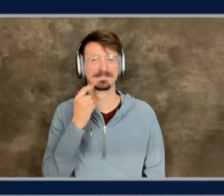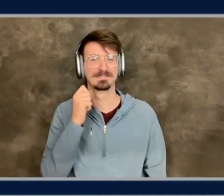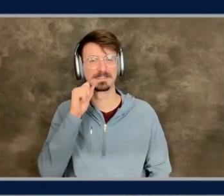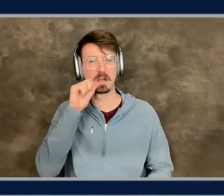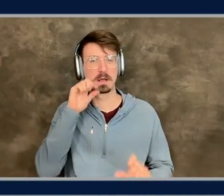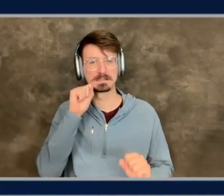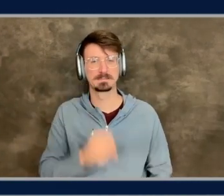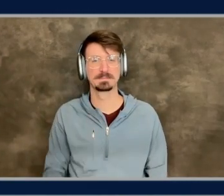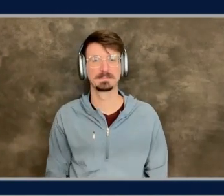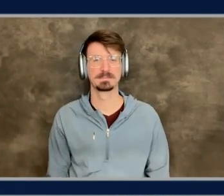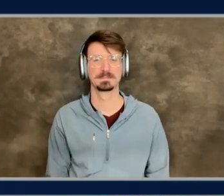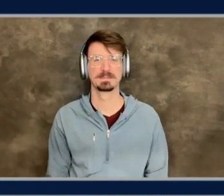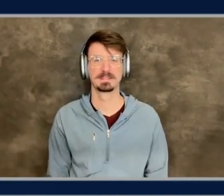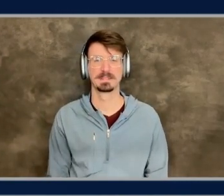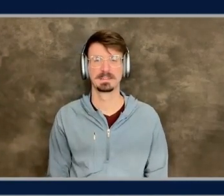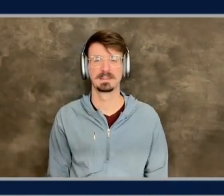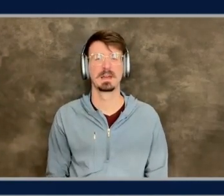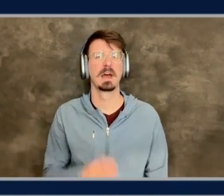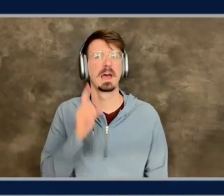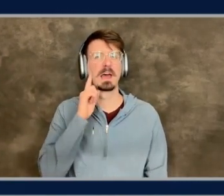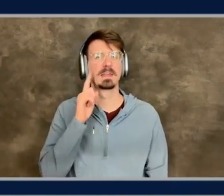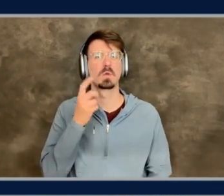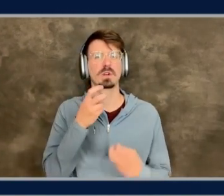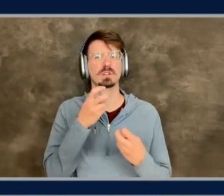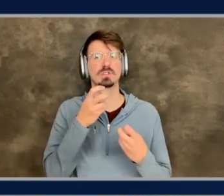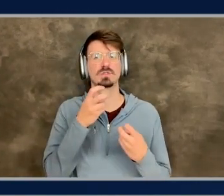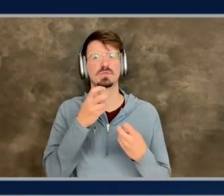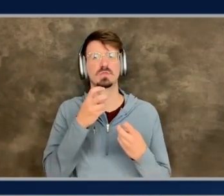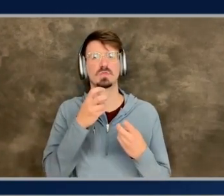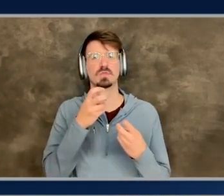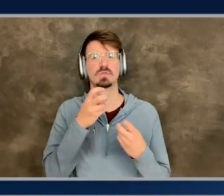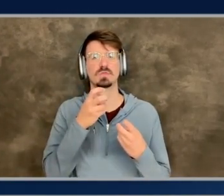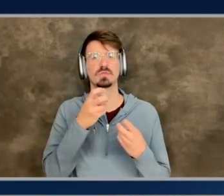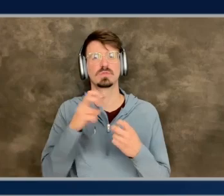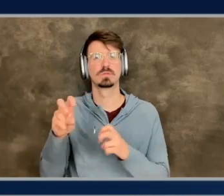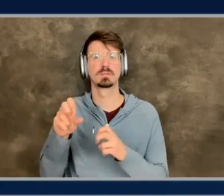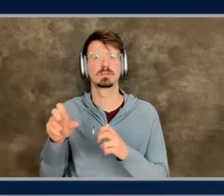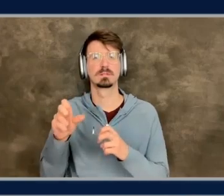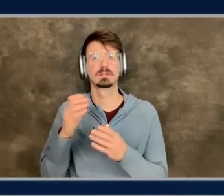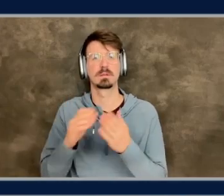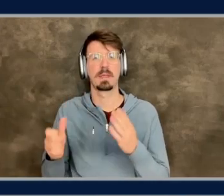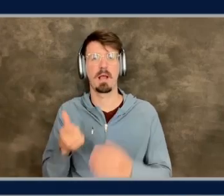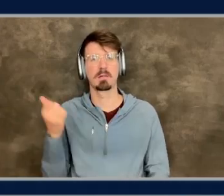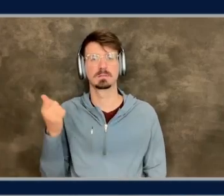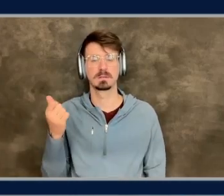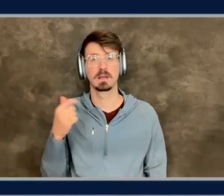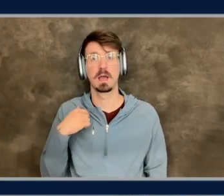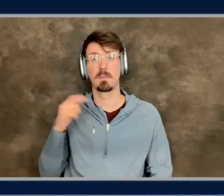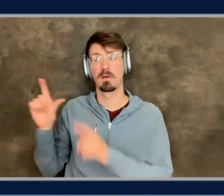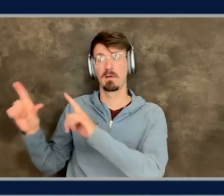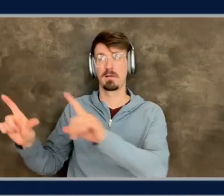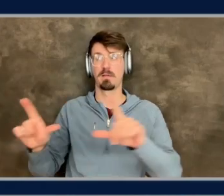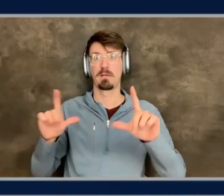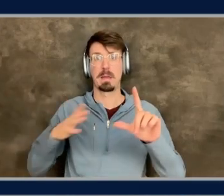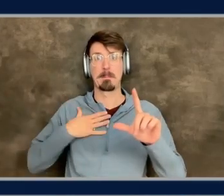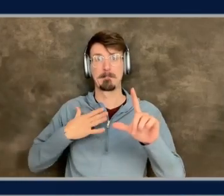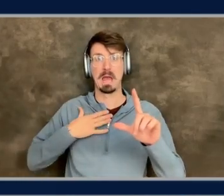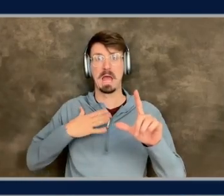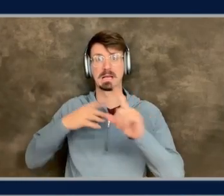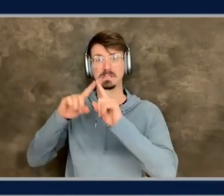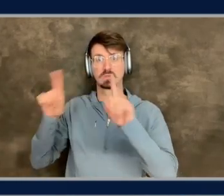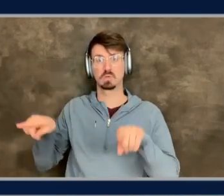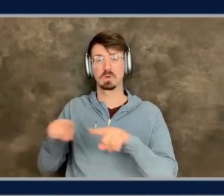I think it's time for us to switch to a different thing. I'm going to be switching over to my screen to show you something else we've built besides Minecraft.